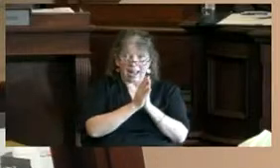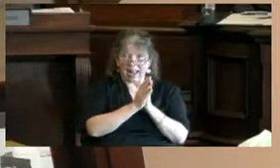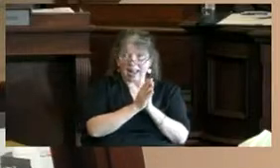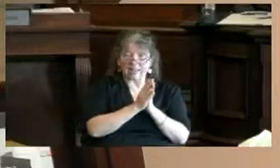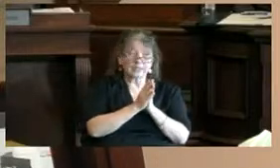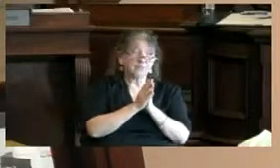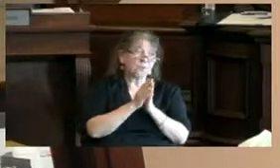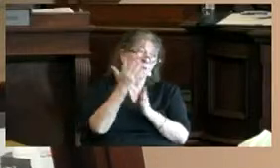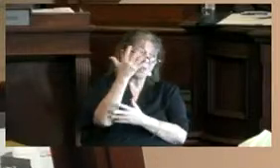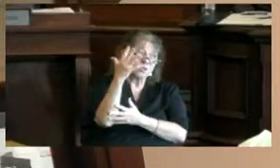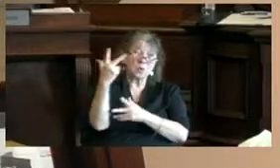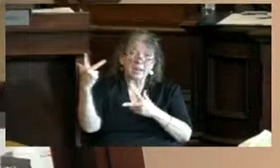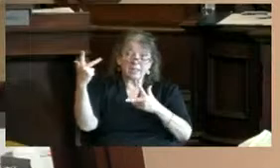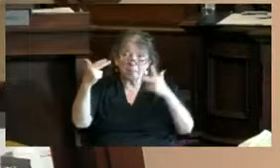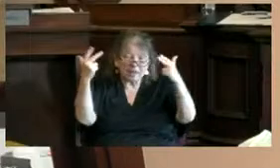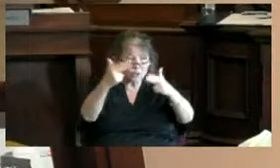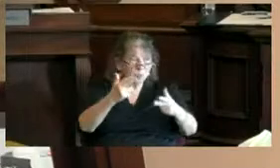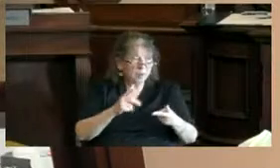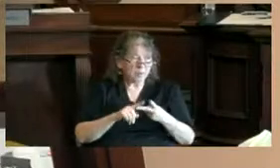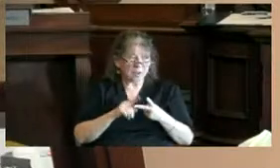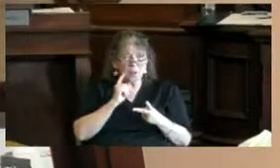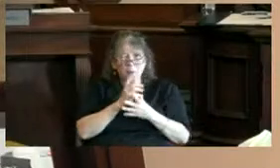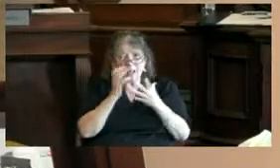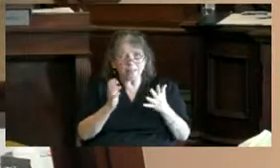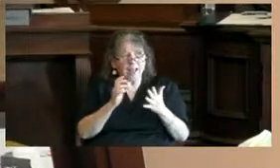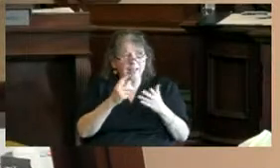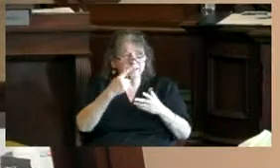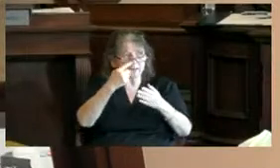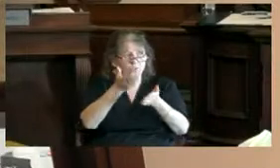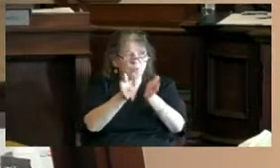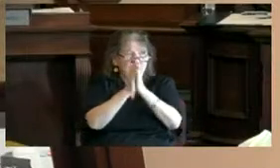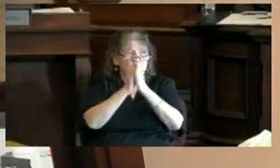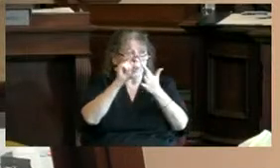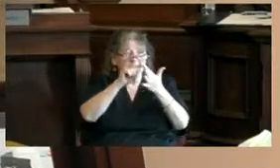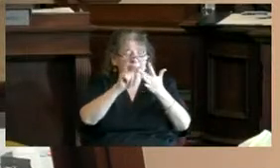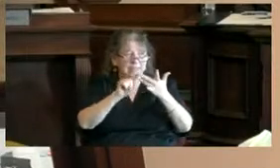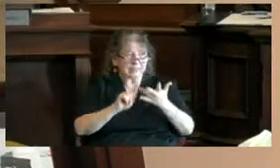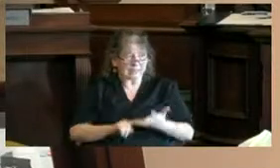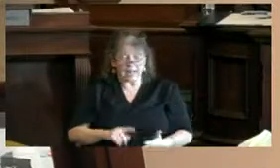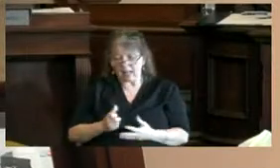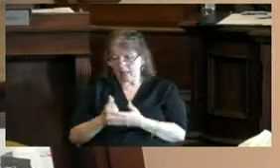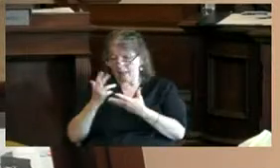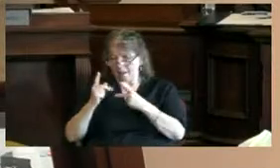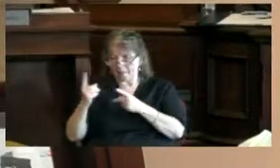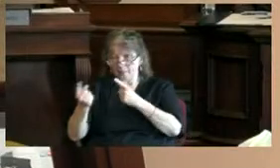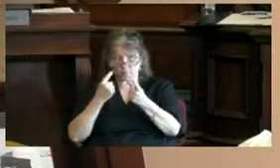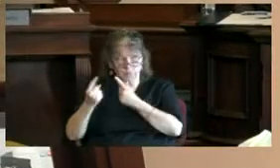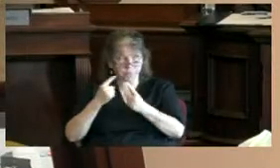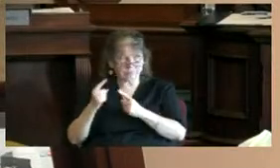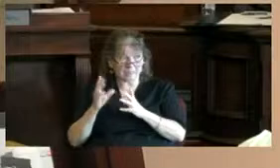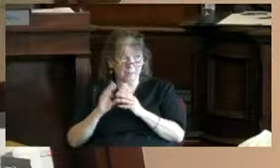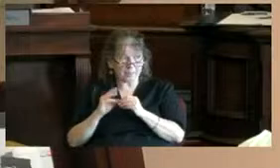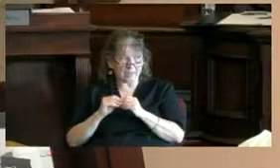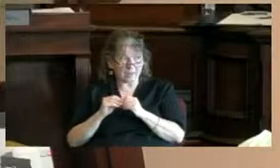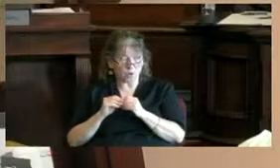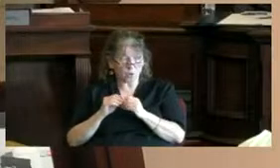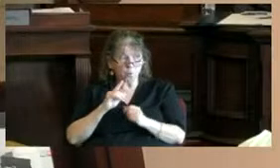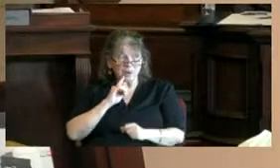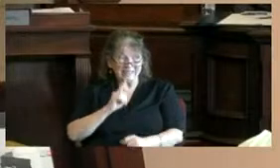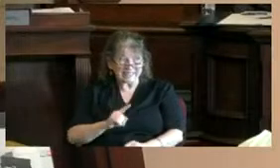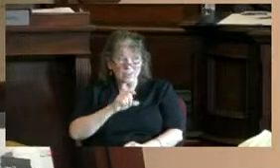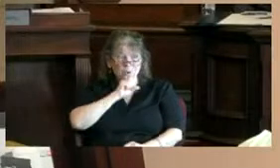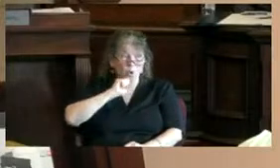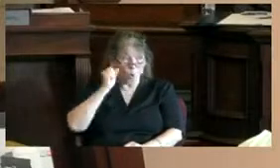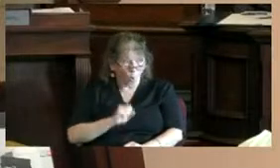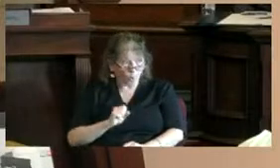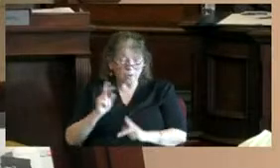trimmed. There were pretty significant asks from the neighborhood, and a lot of the folks that came to that meeting were literally senior